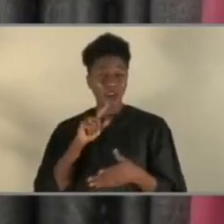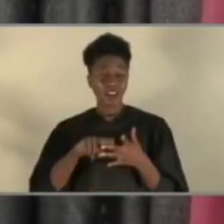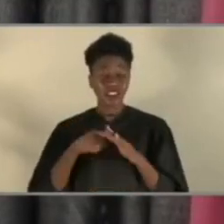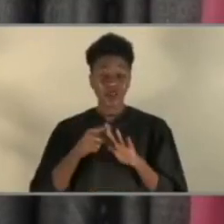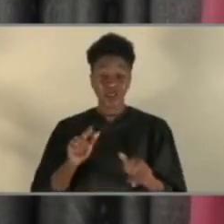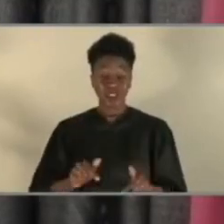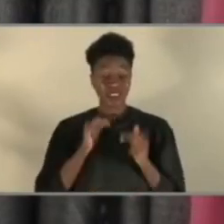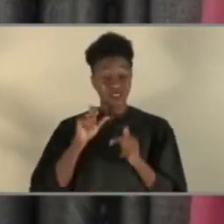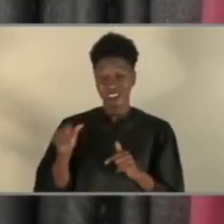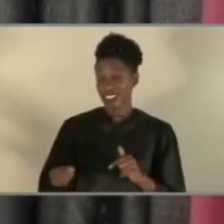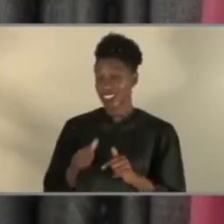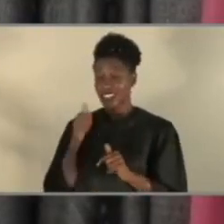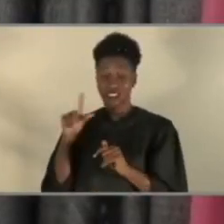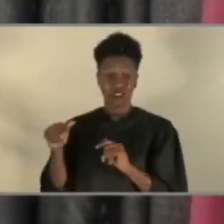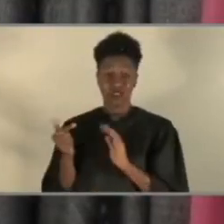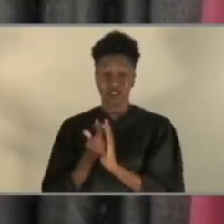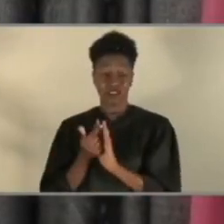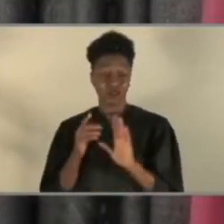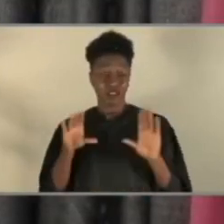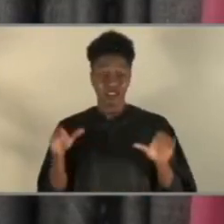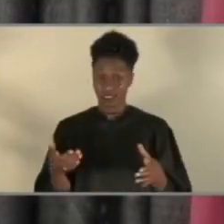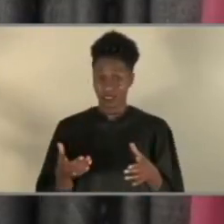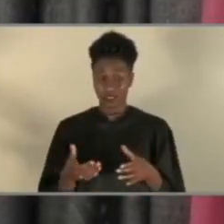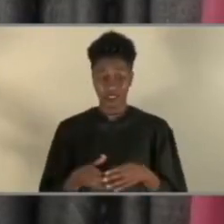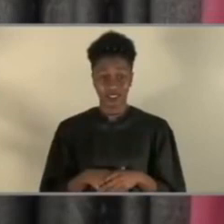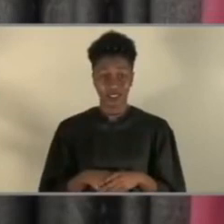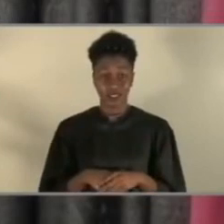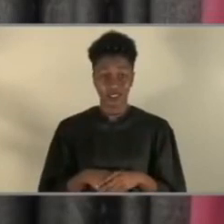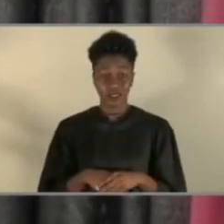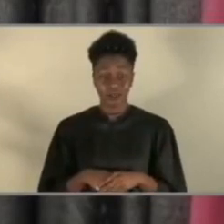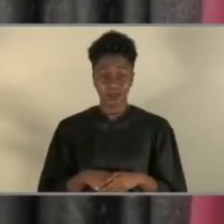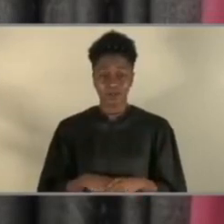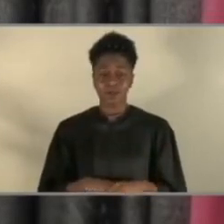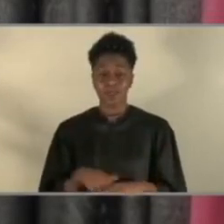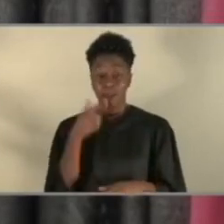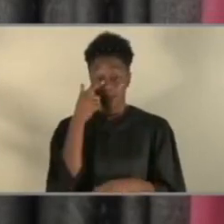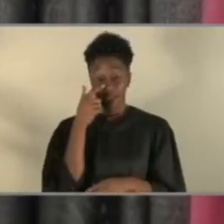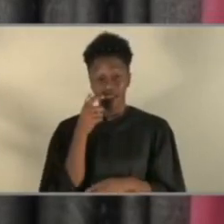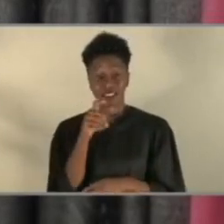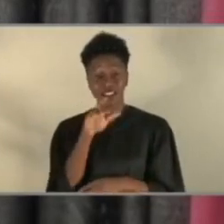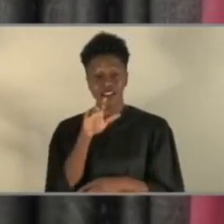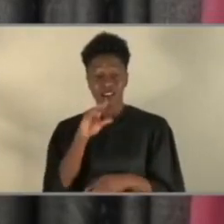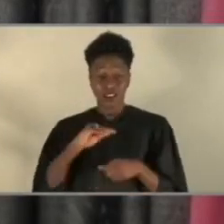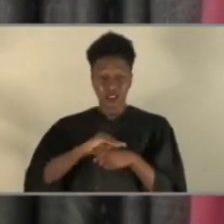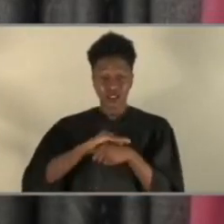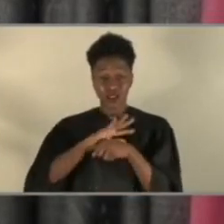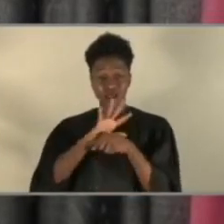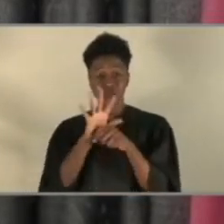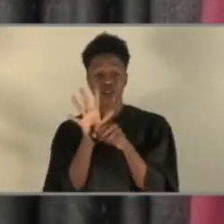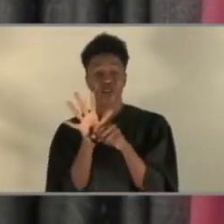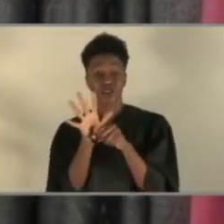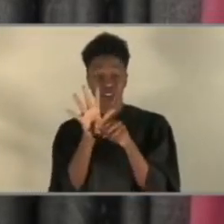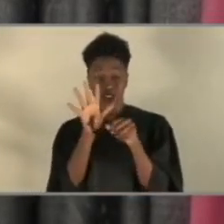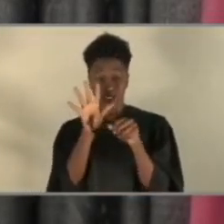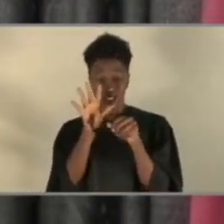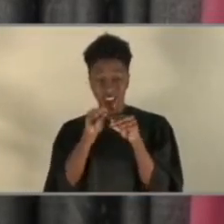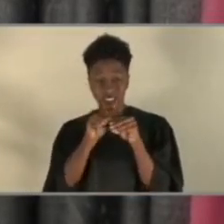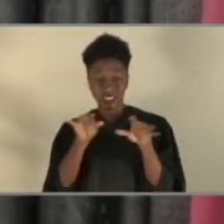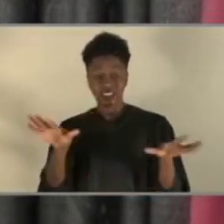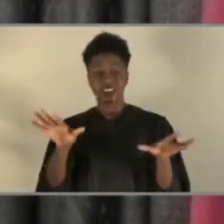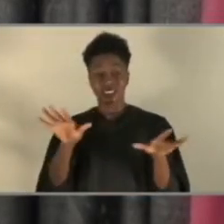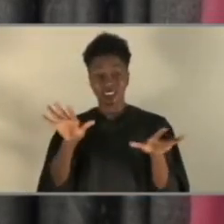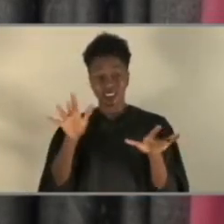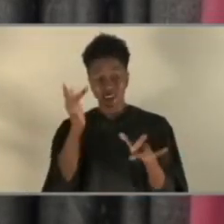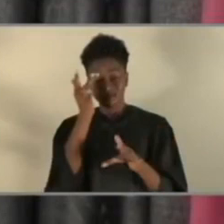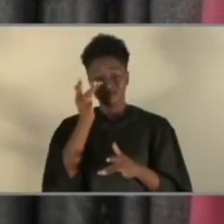other graduating class. Due to the coronavirus pandemic, people all over the world have been